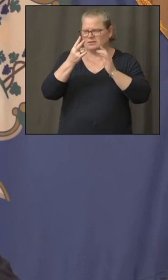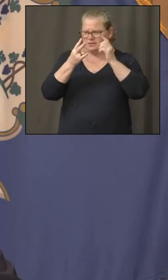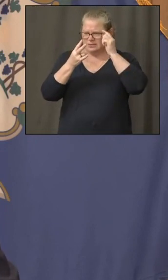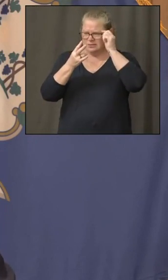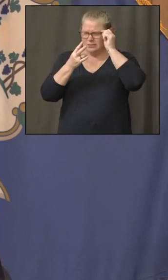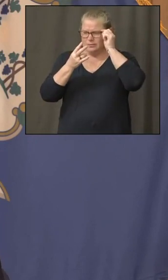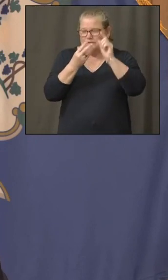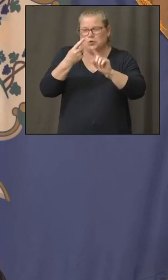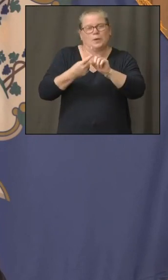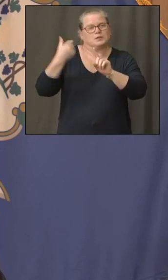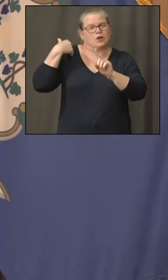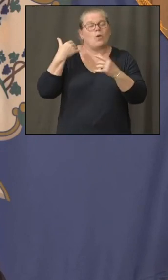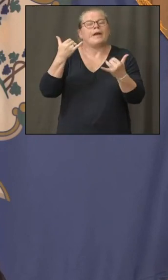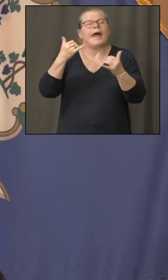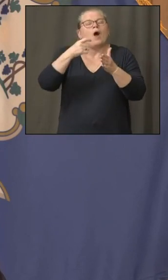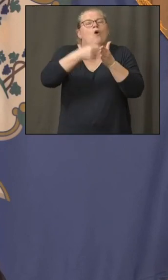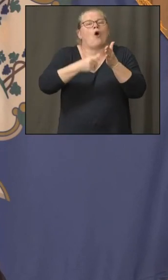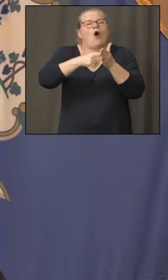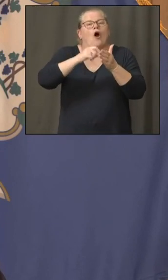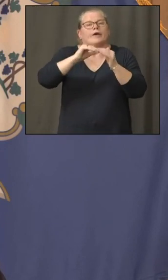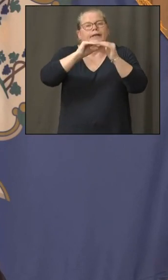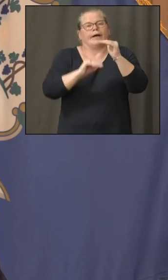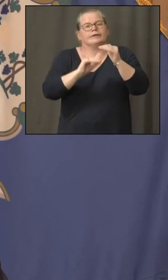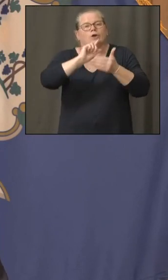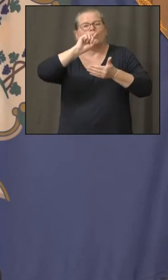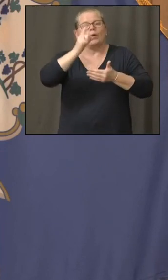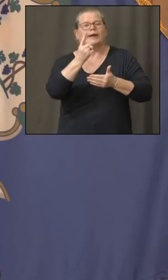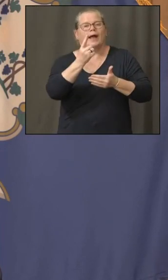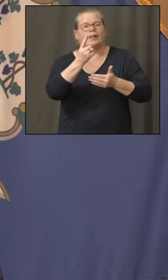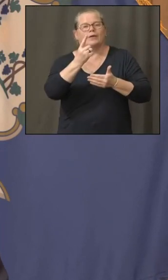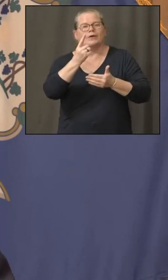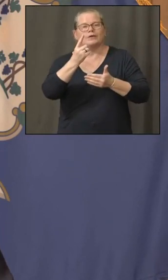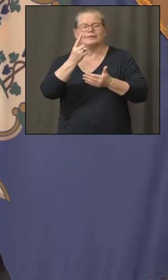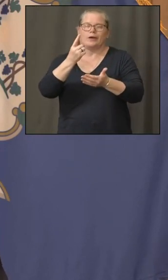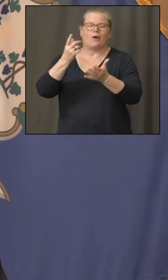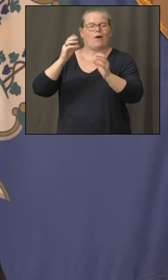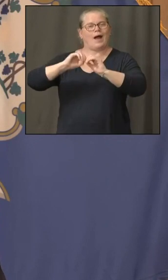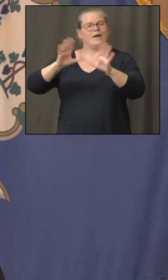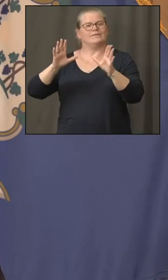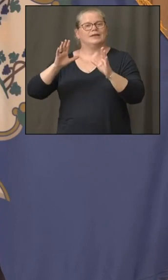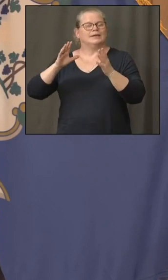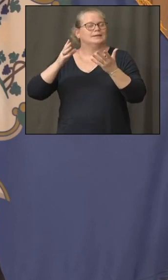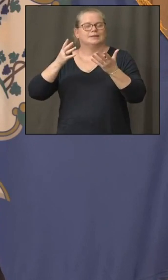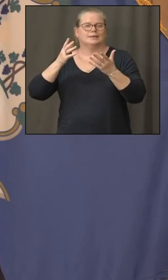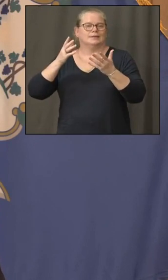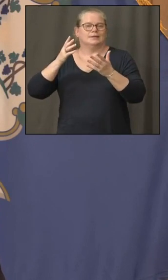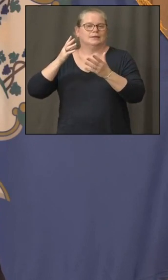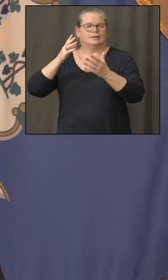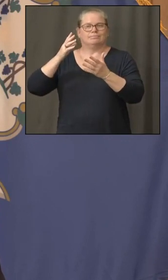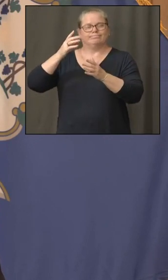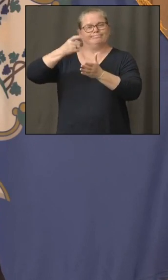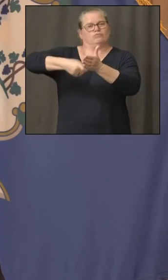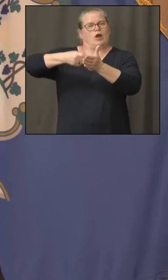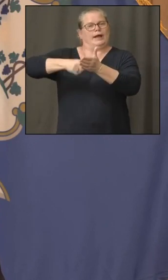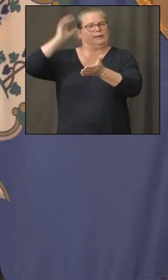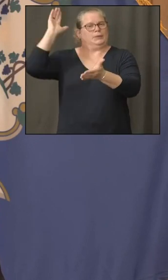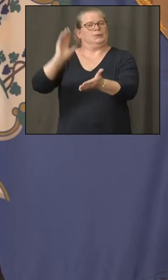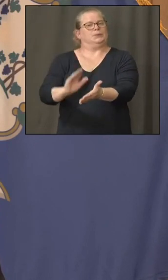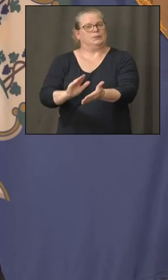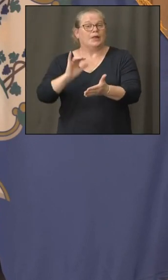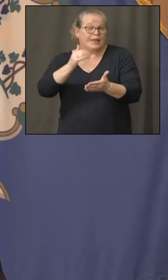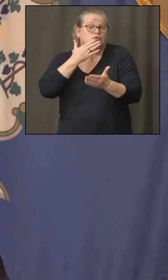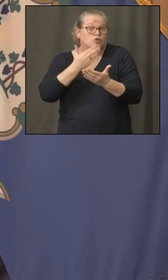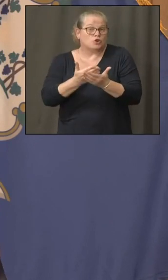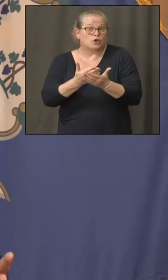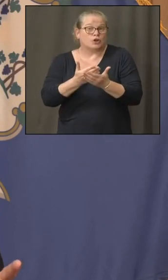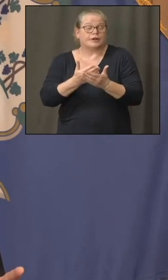gives you an idea of how the markets work, not always on a most timely basis. I think what we've got to do, and what Josh has taken the lead